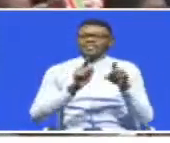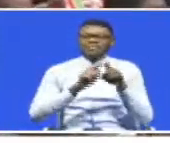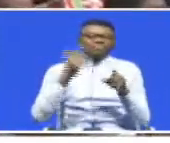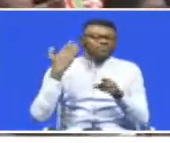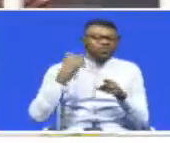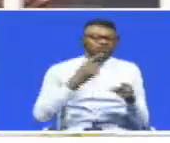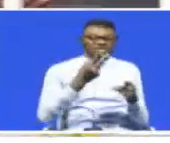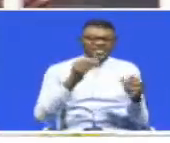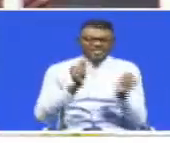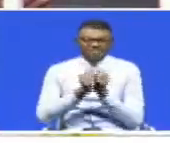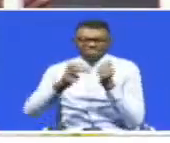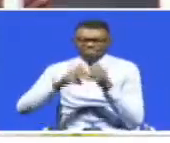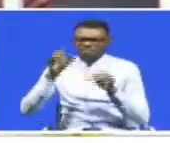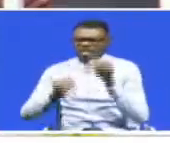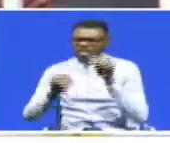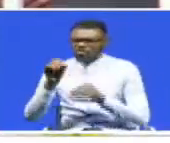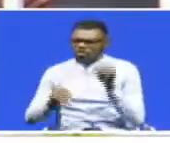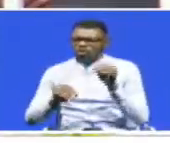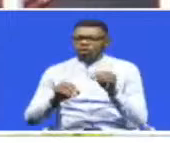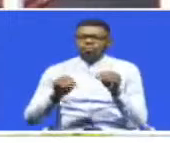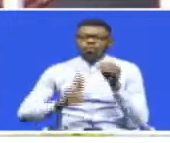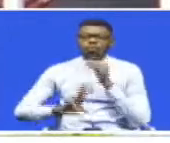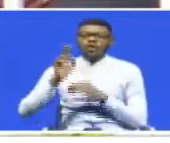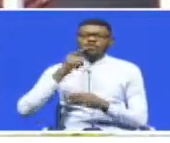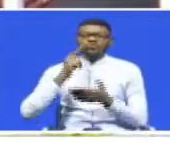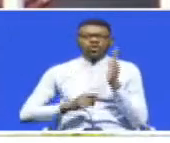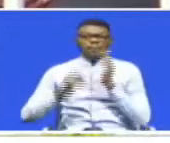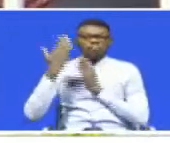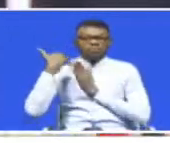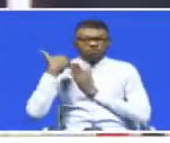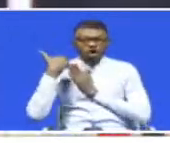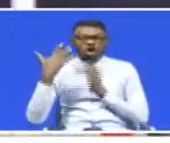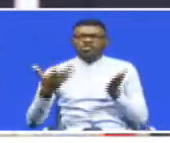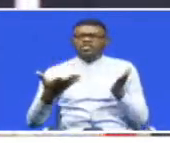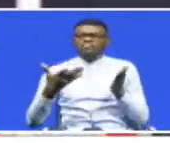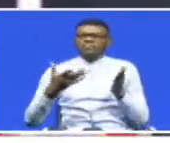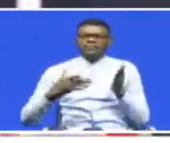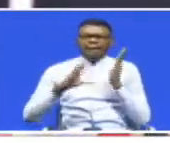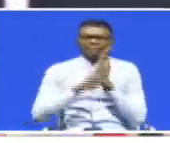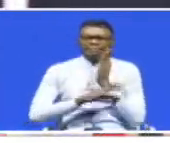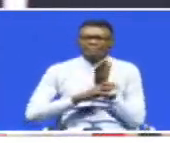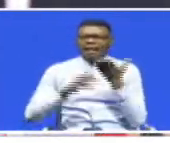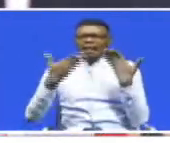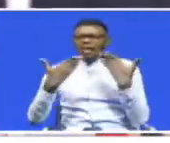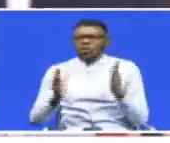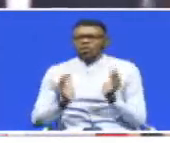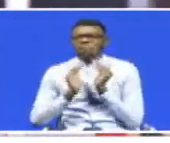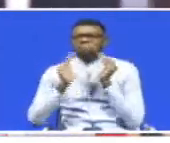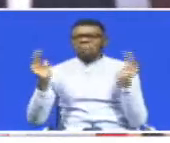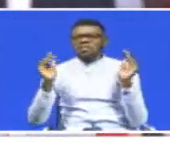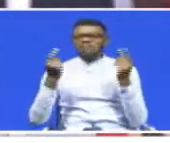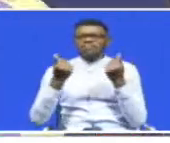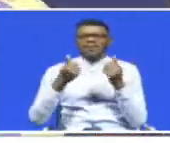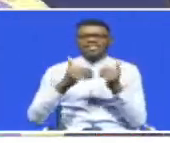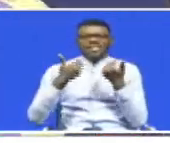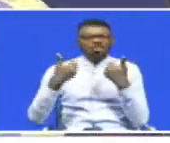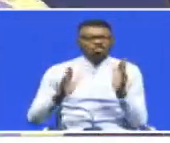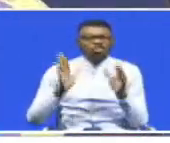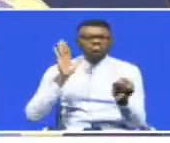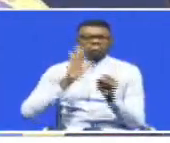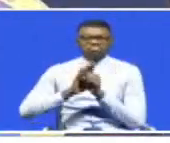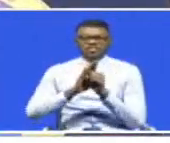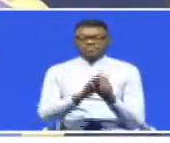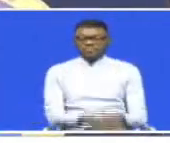presidential election. According to the president, the ruling had plunged the nation into heavy losses running into trillions of shillings. It